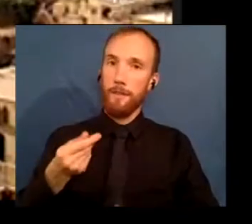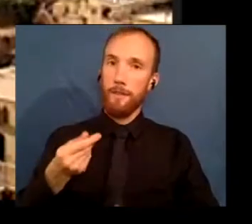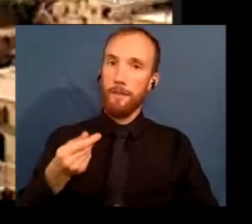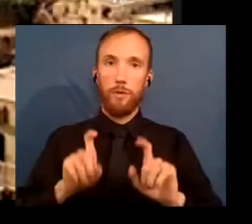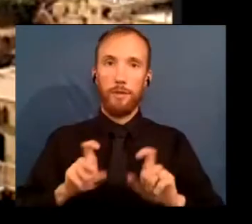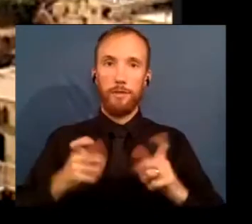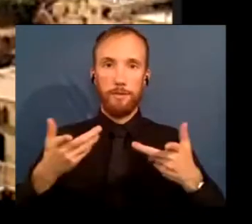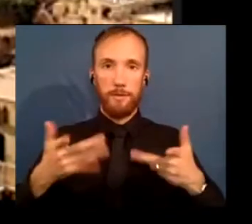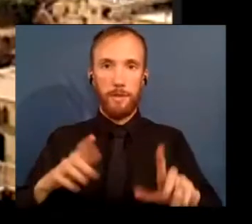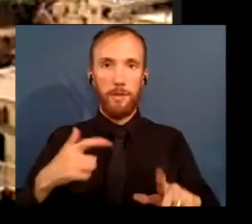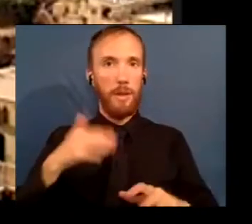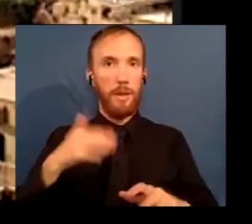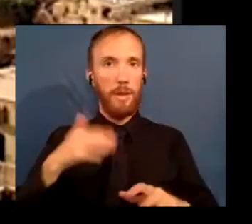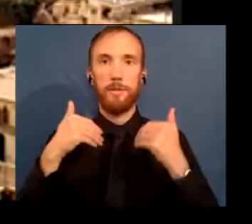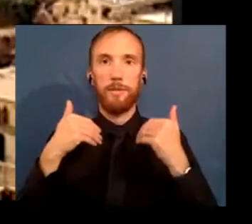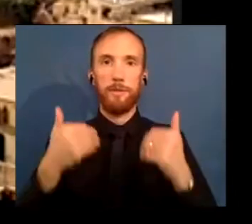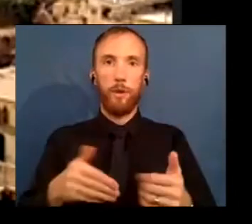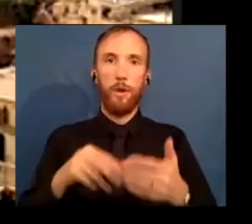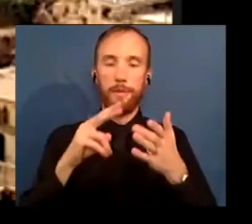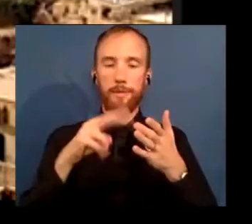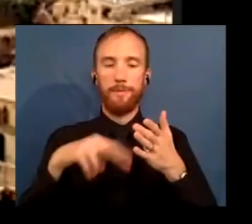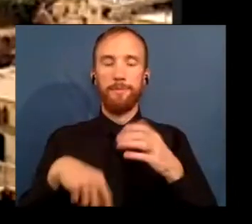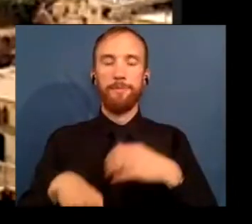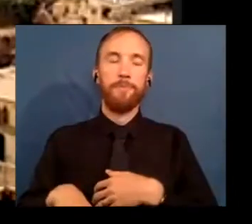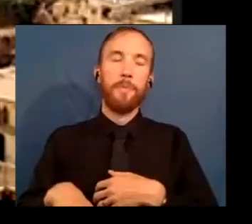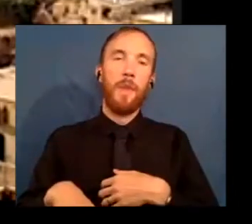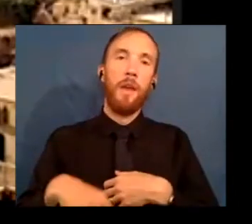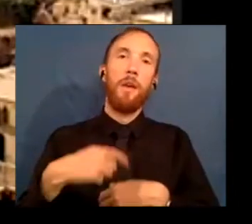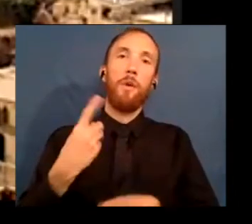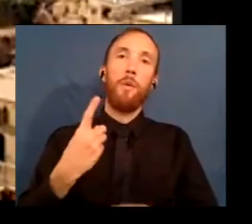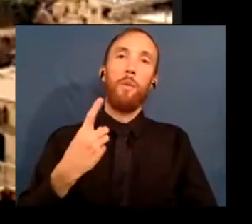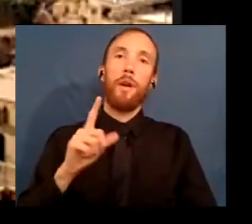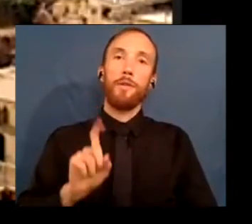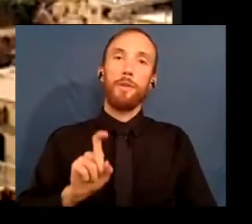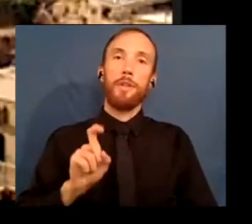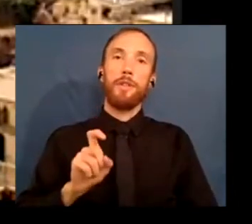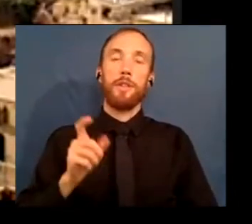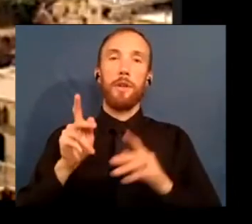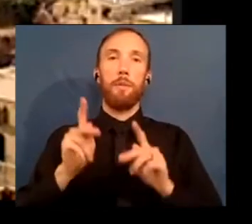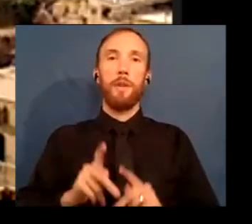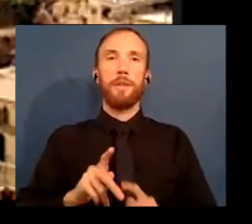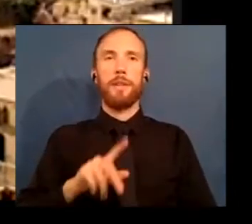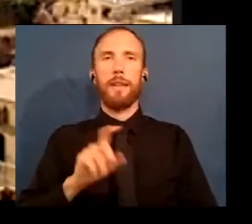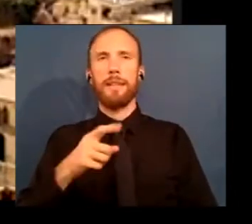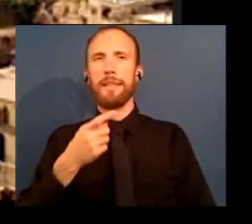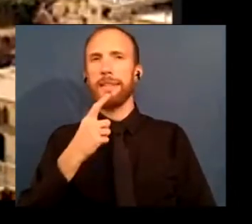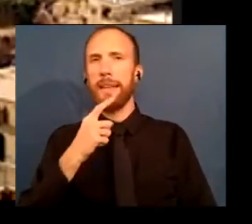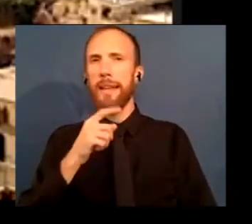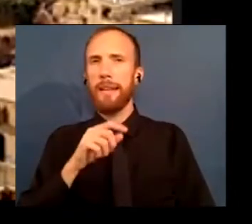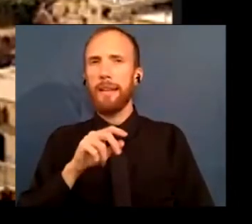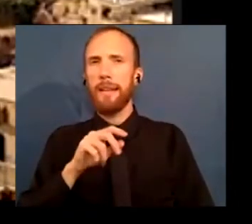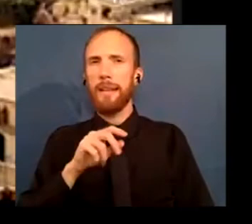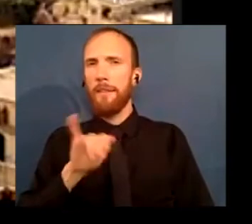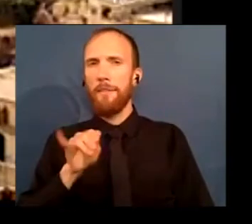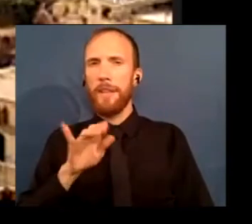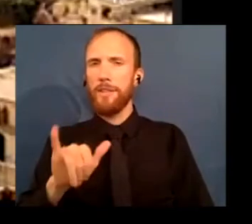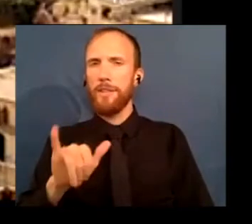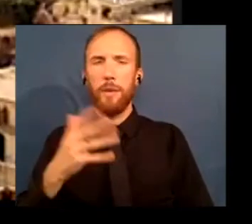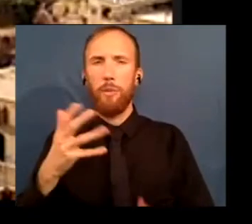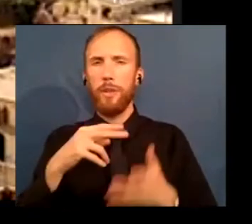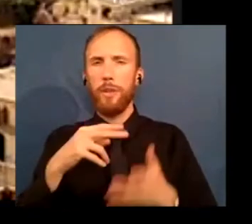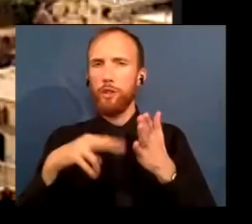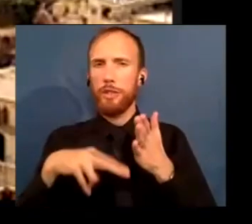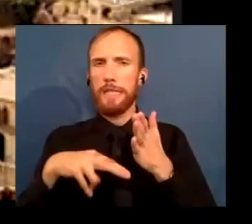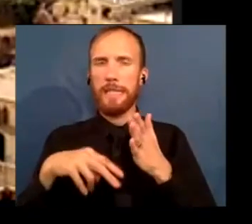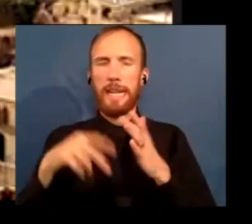together. So one question, someone asked what Vijay was reading from. I believe that was during the